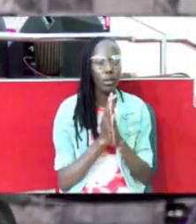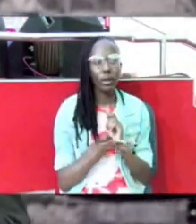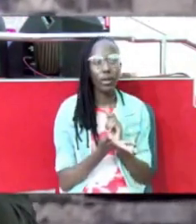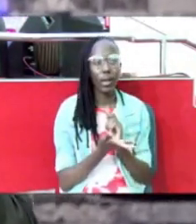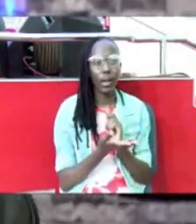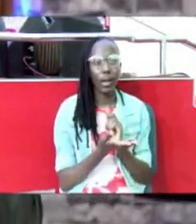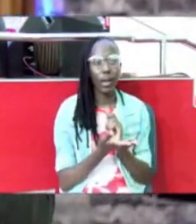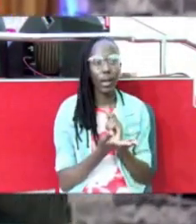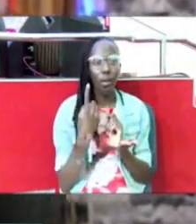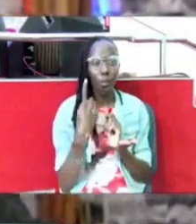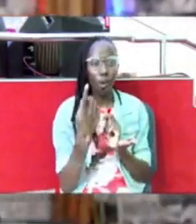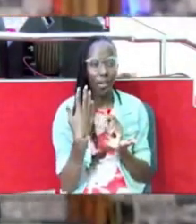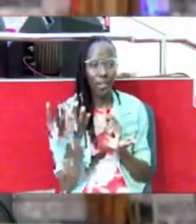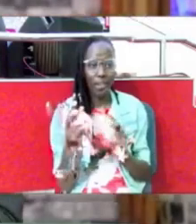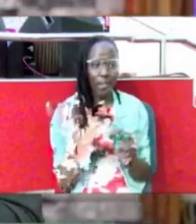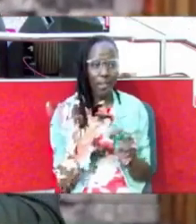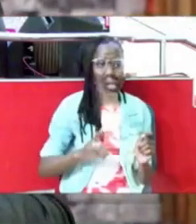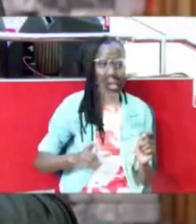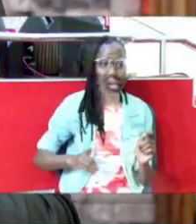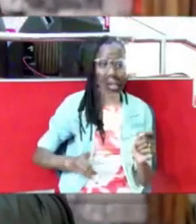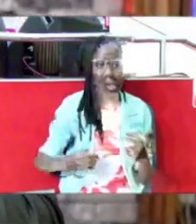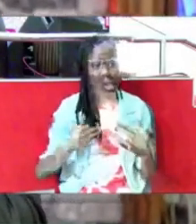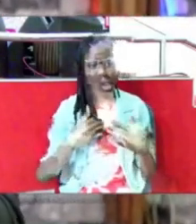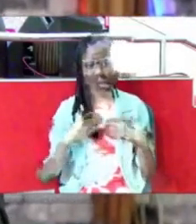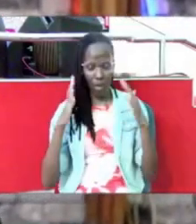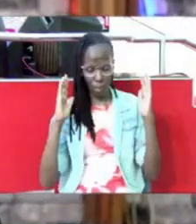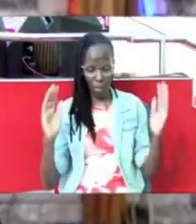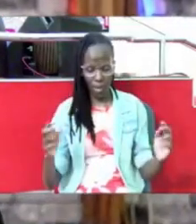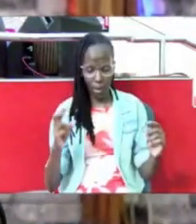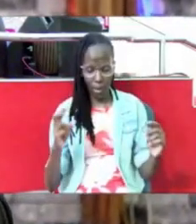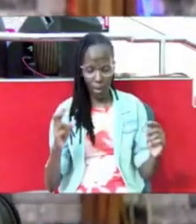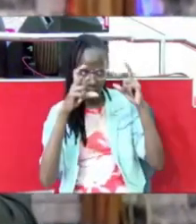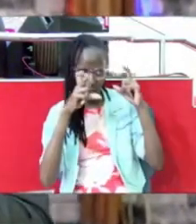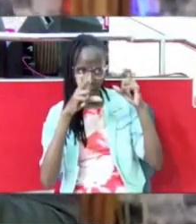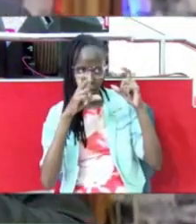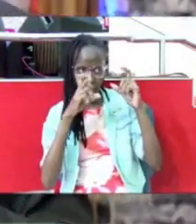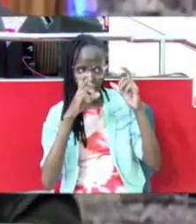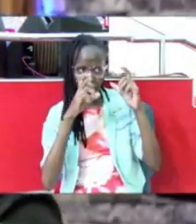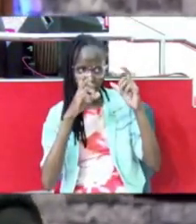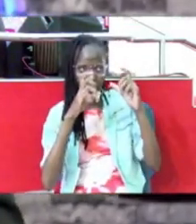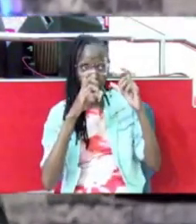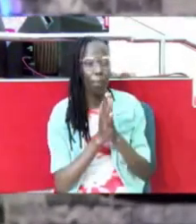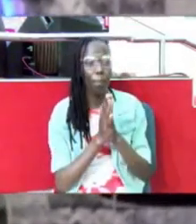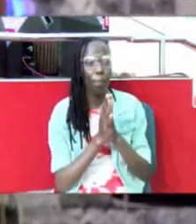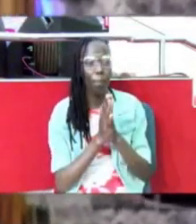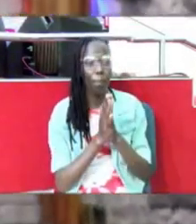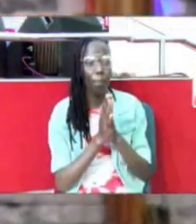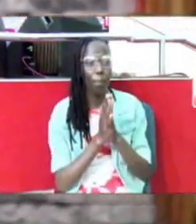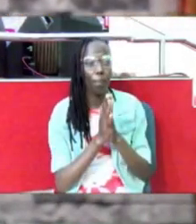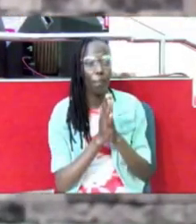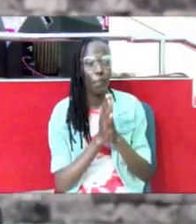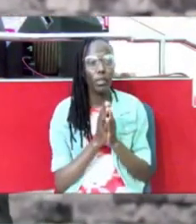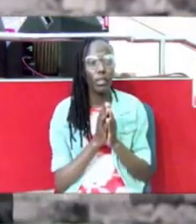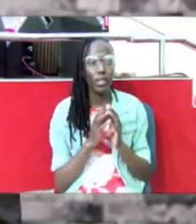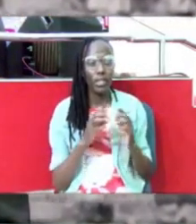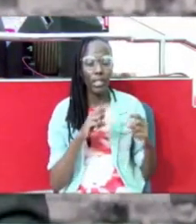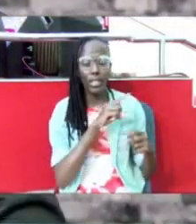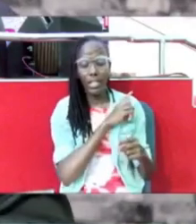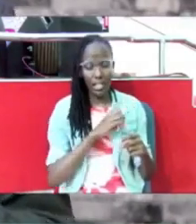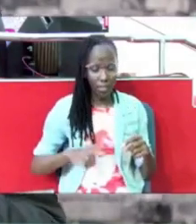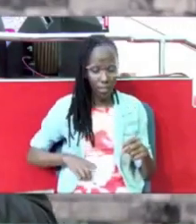is that David had a bigger picture. Hii inamaanisha kwamba Daudi alikuwa anaona picha kubwa. He was seeing that